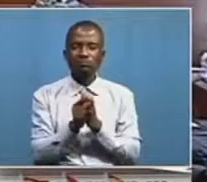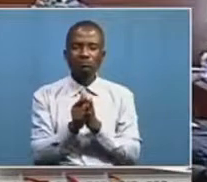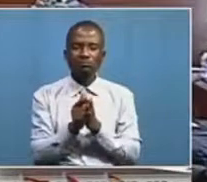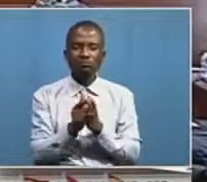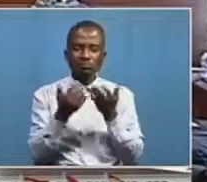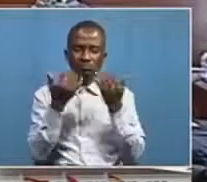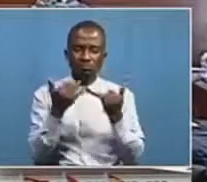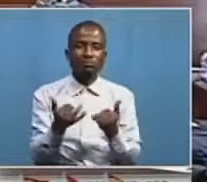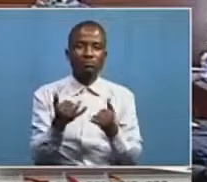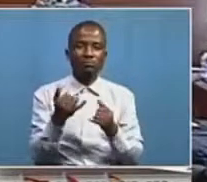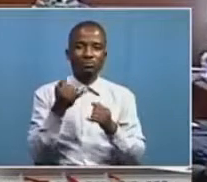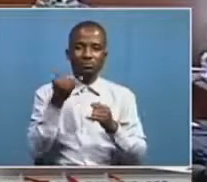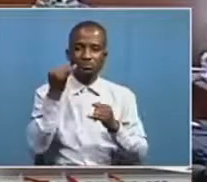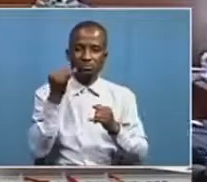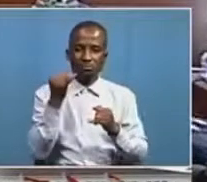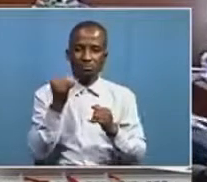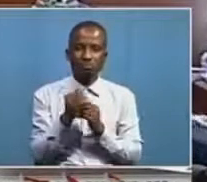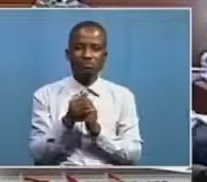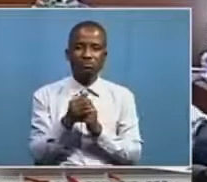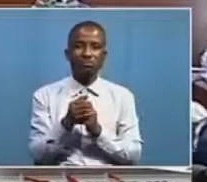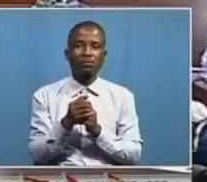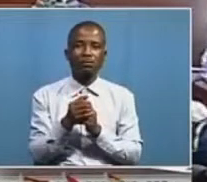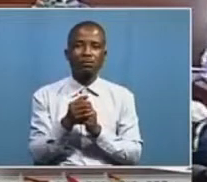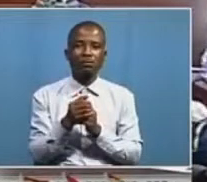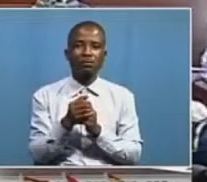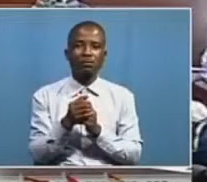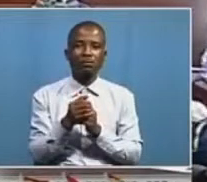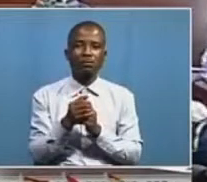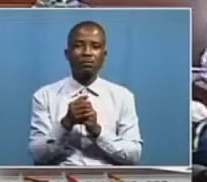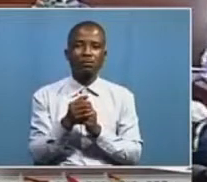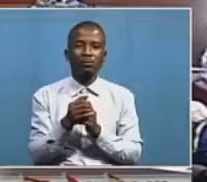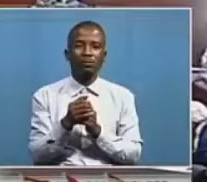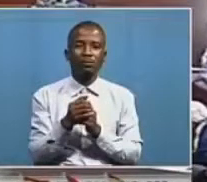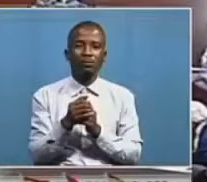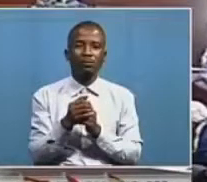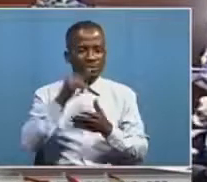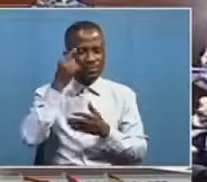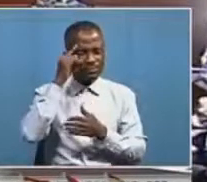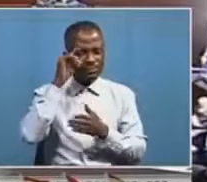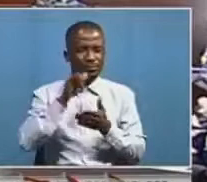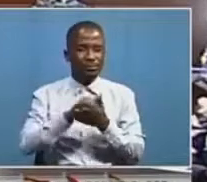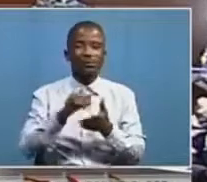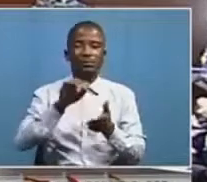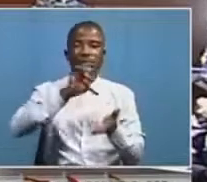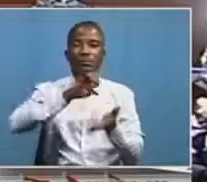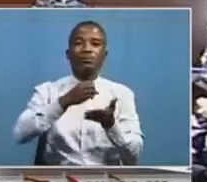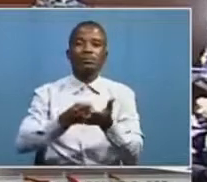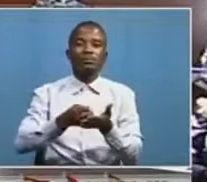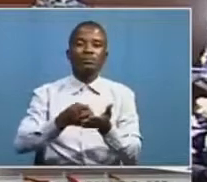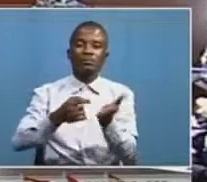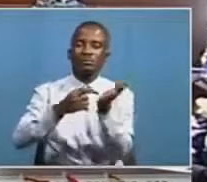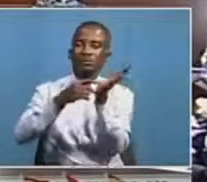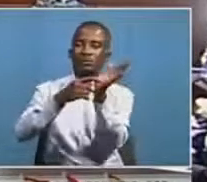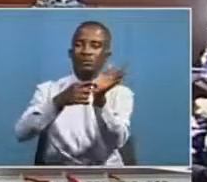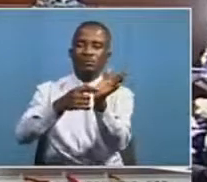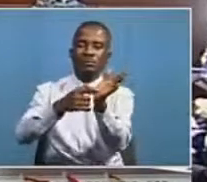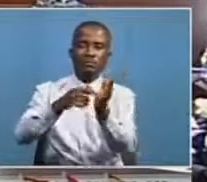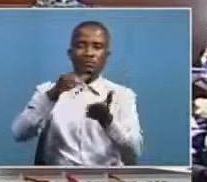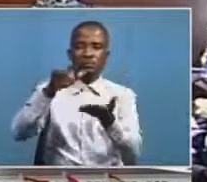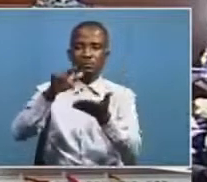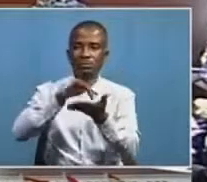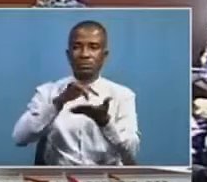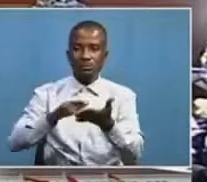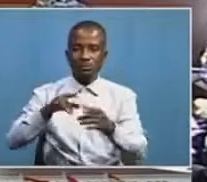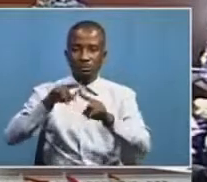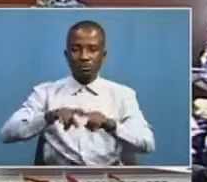In concluding this issue, we hold that there is evidence on record to show that based on the data contained